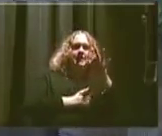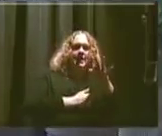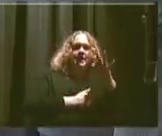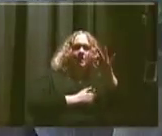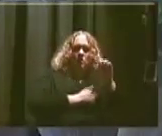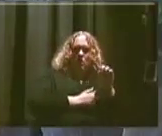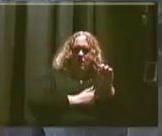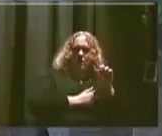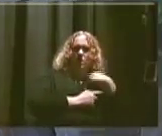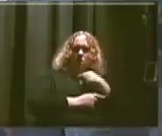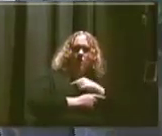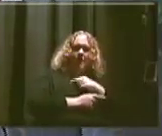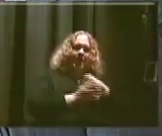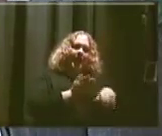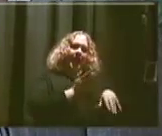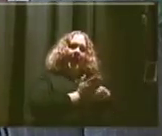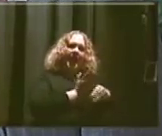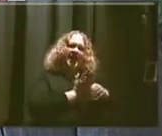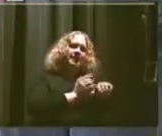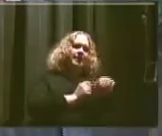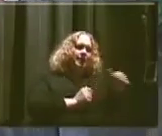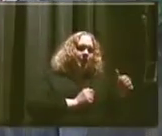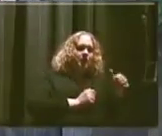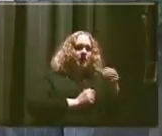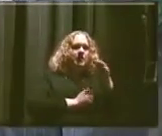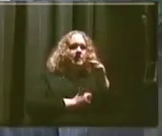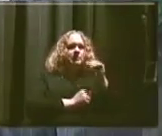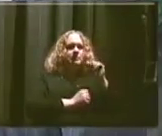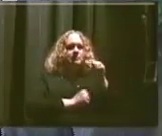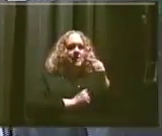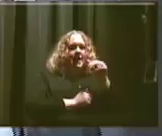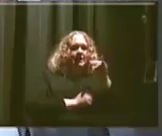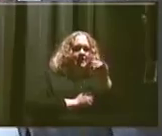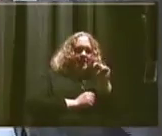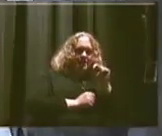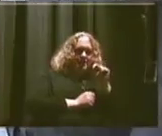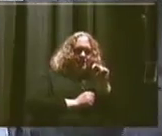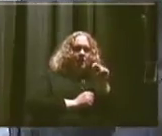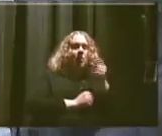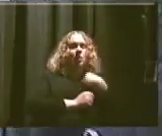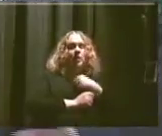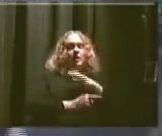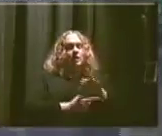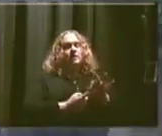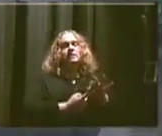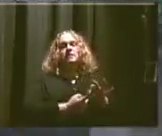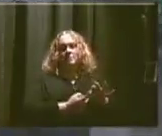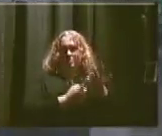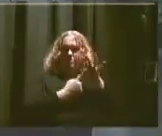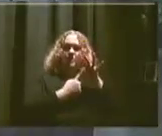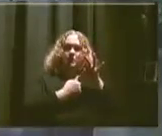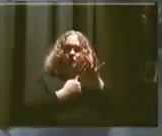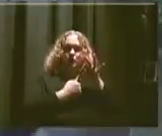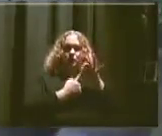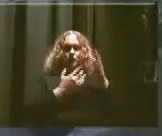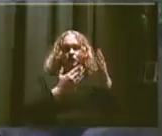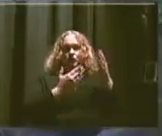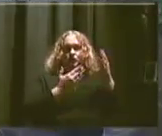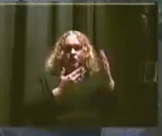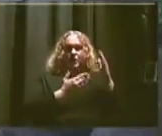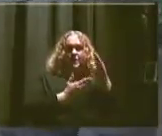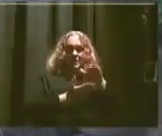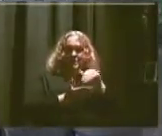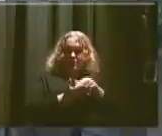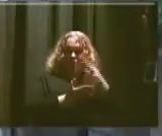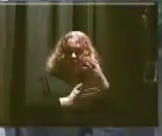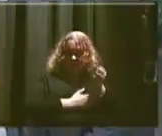Now we're unique in Jefferson County in that we're a totally magnet school. Every student at Central High School has to declare a magnet by the end